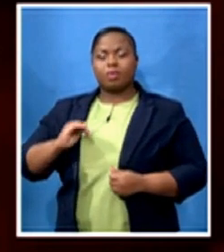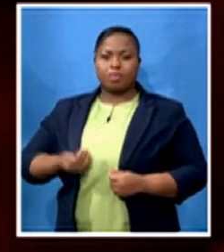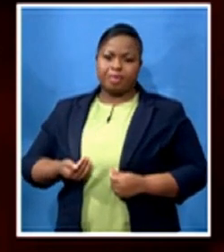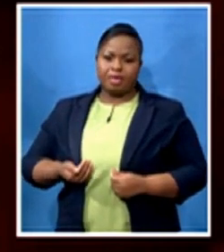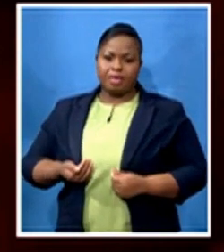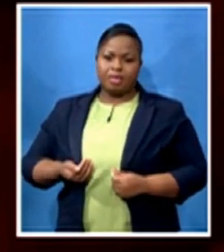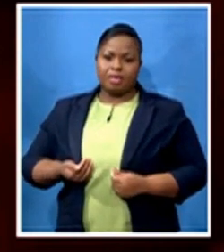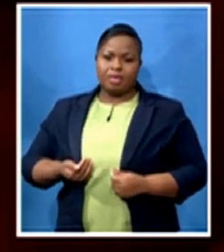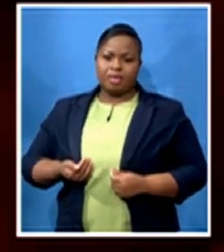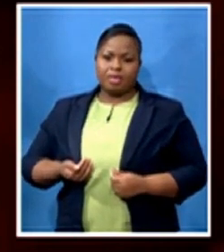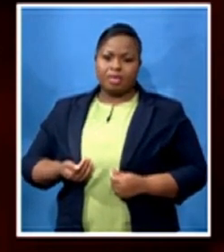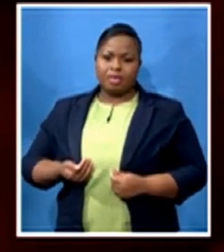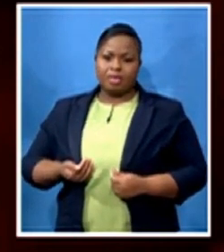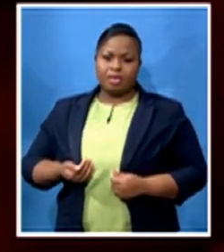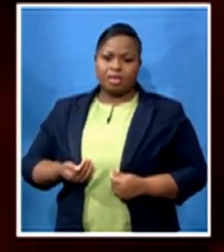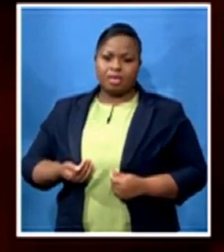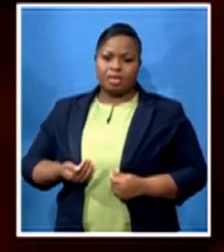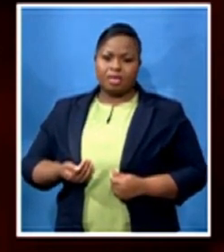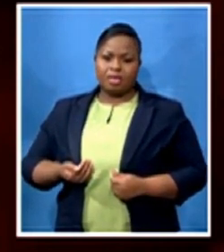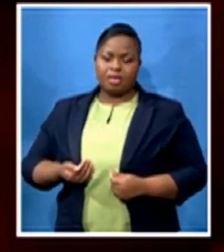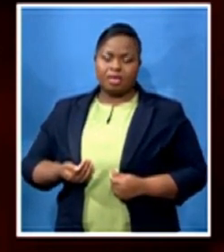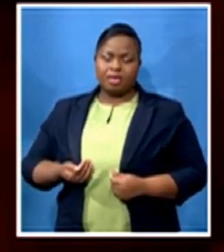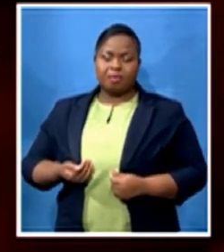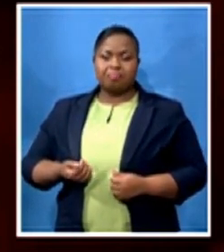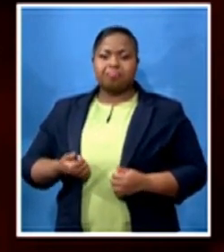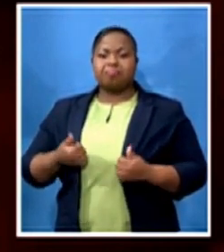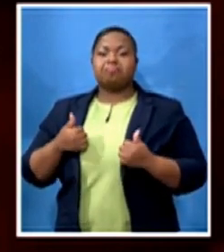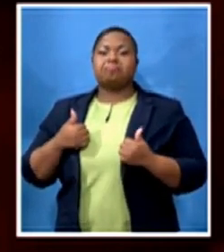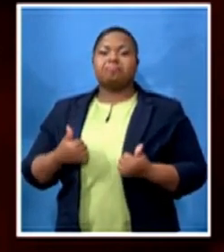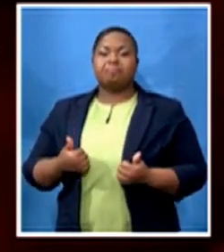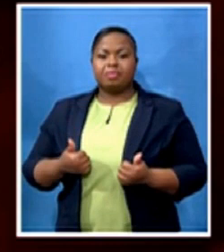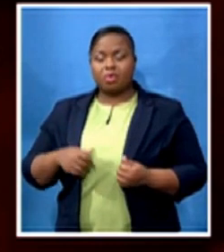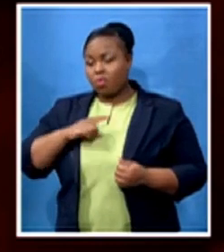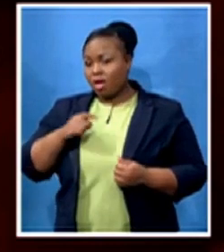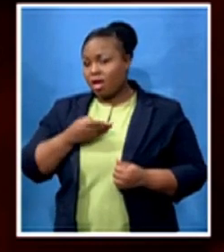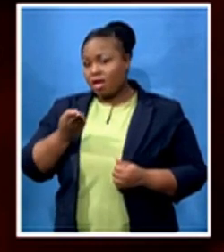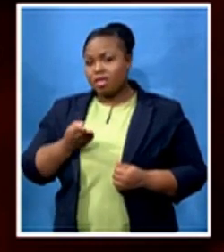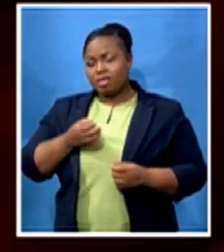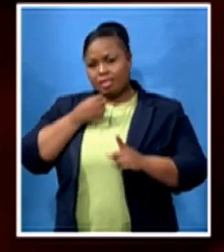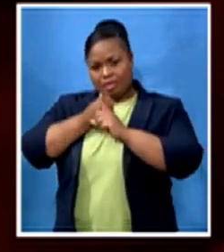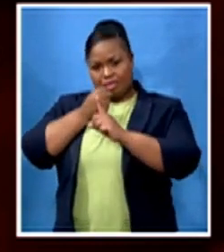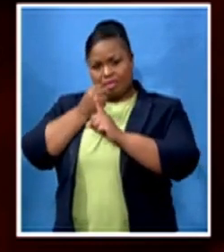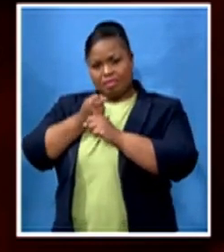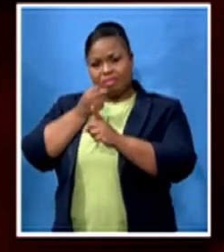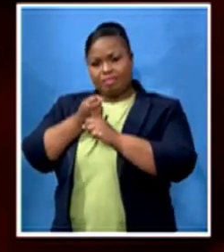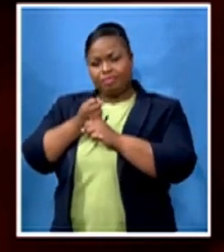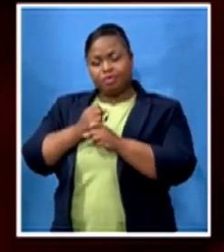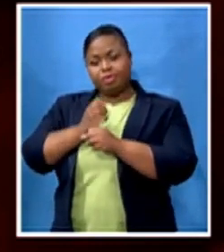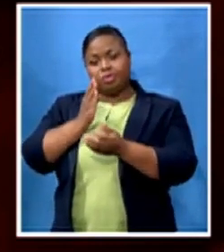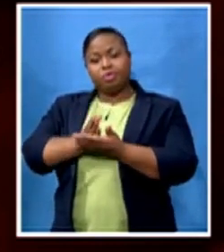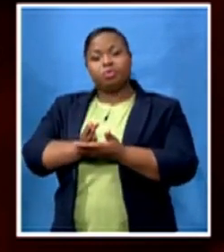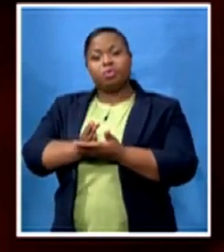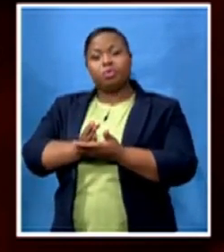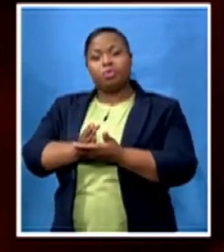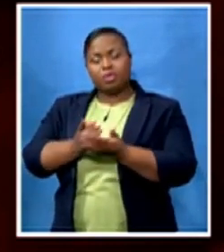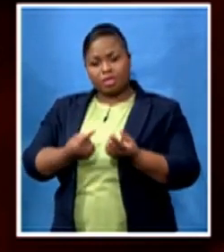work well in terms of the effort that they took in making sure that we address the needs of the women of